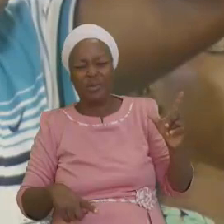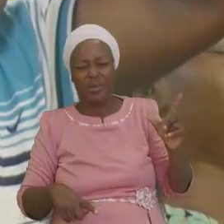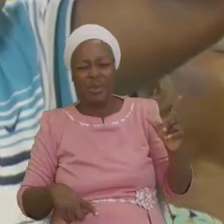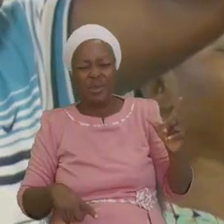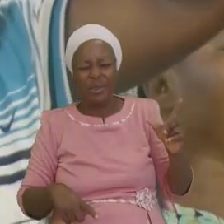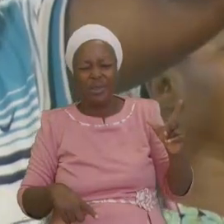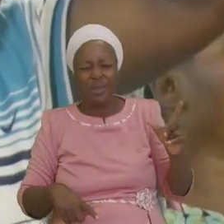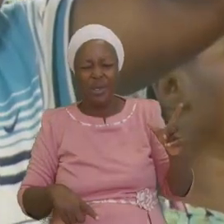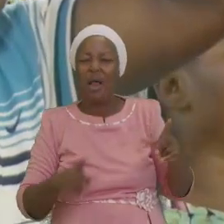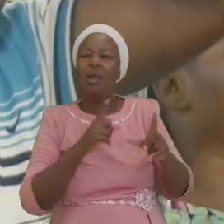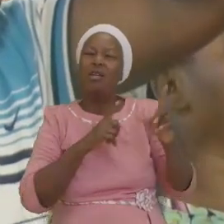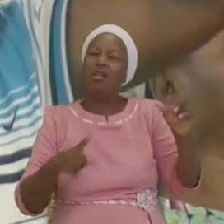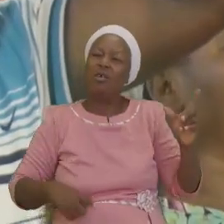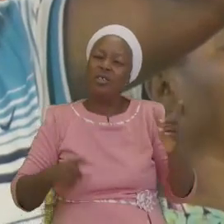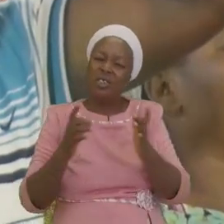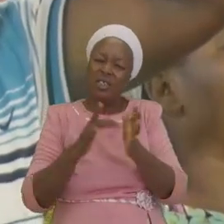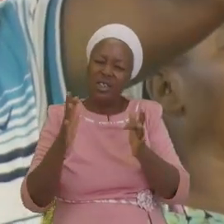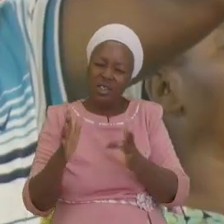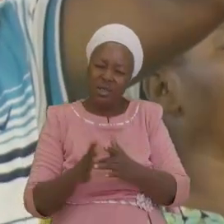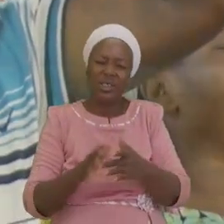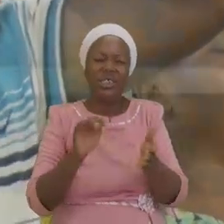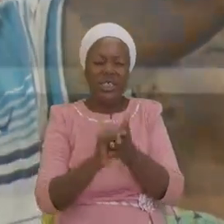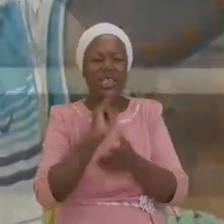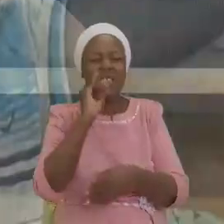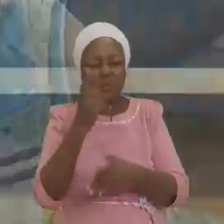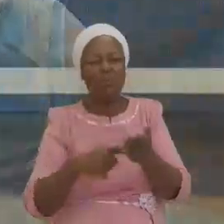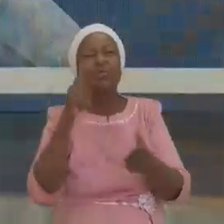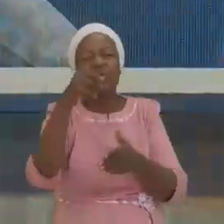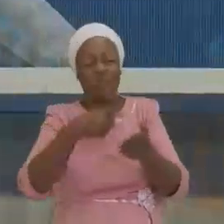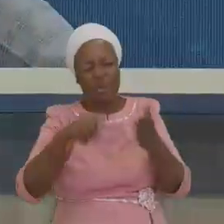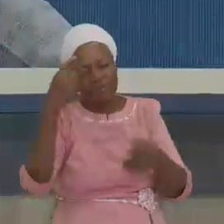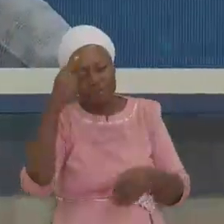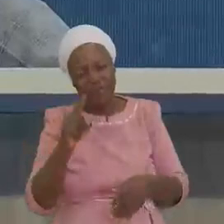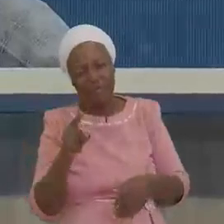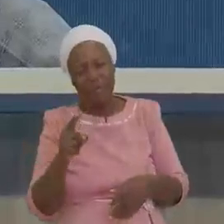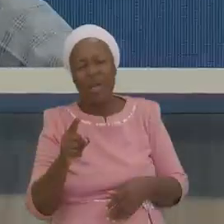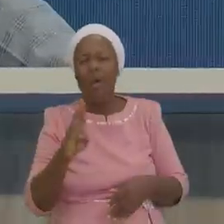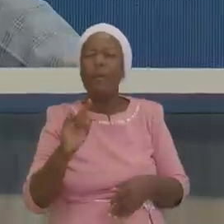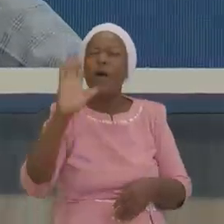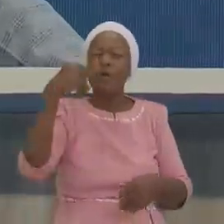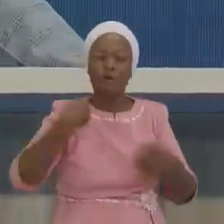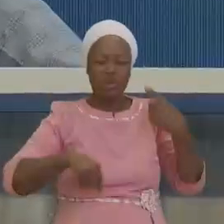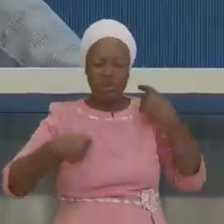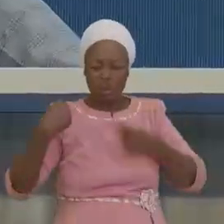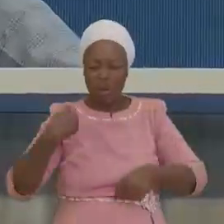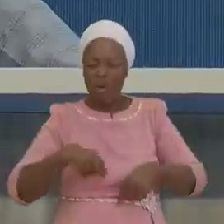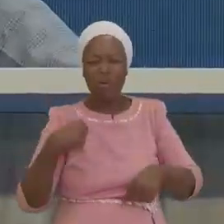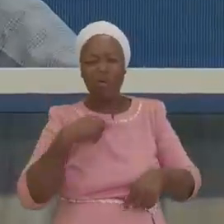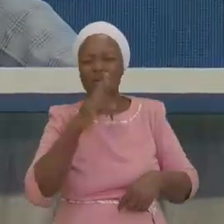Lord Jesus, that's what you paid for. By your stripes we are